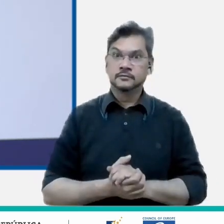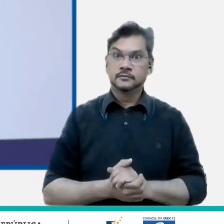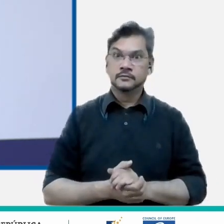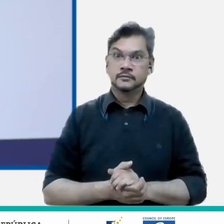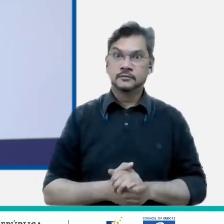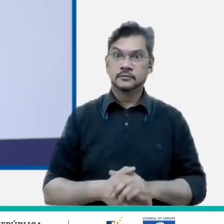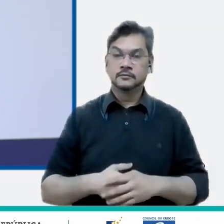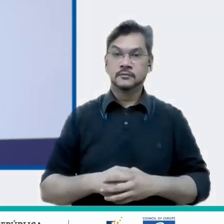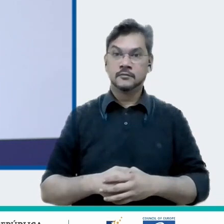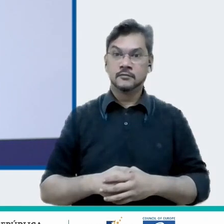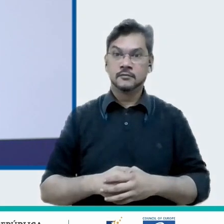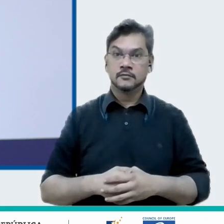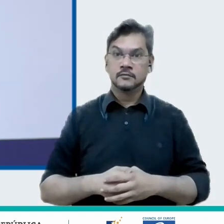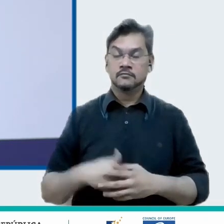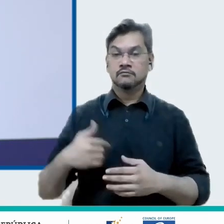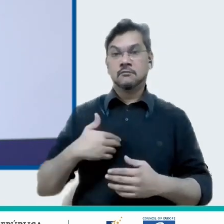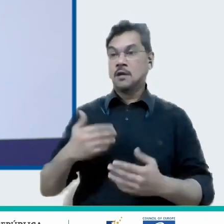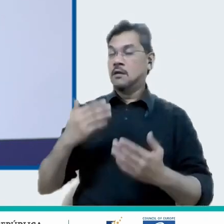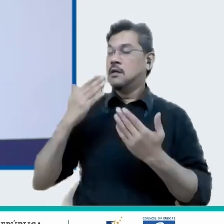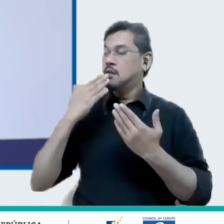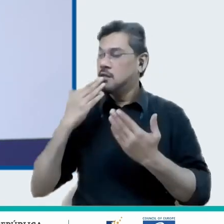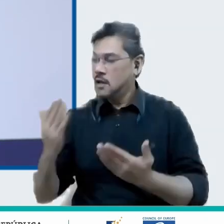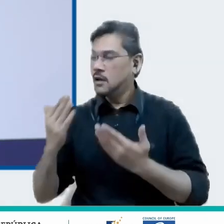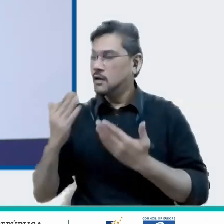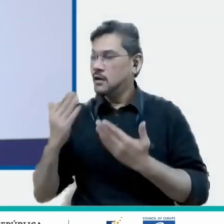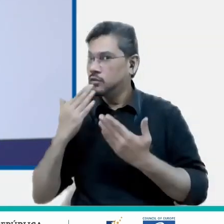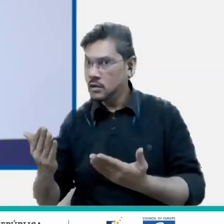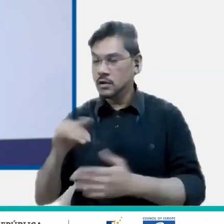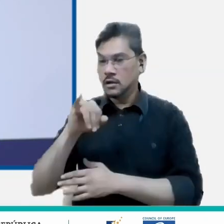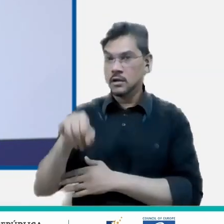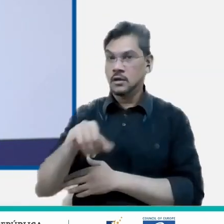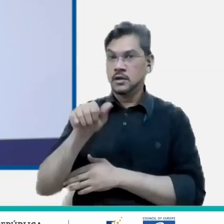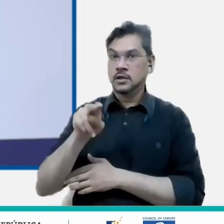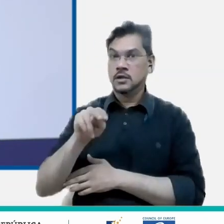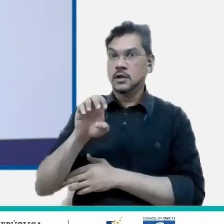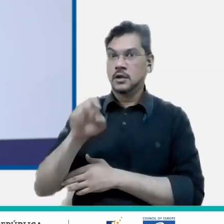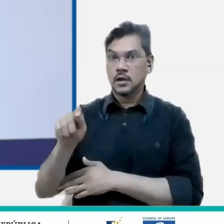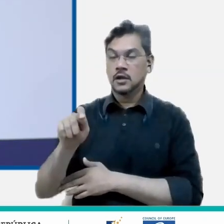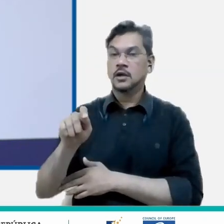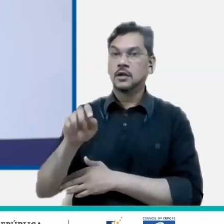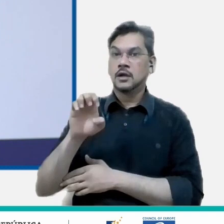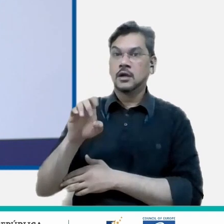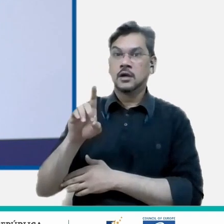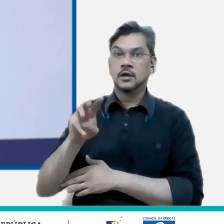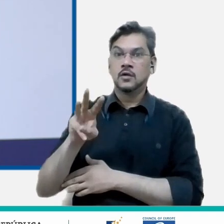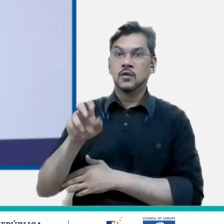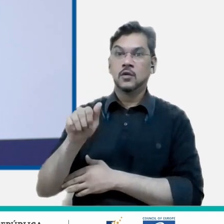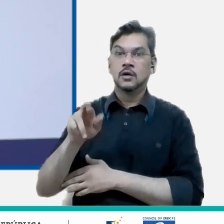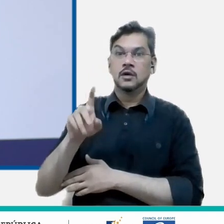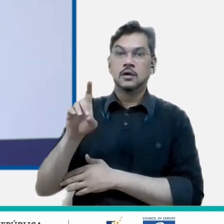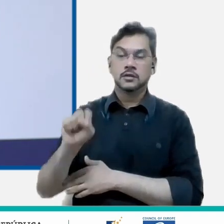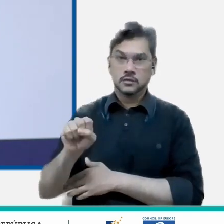co-chair of the working group, to Mrs. Janet Edwards, the former Sendai National Focal Point for